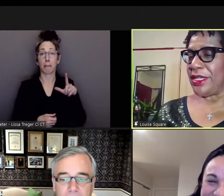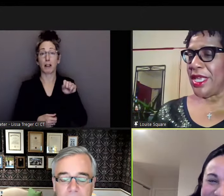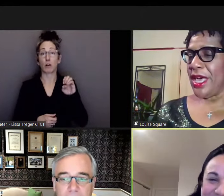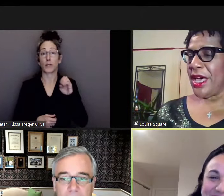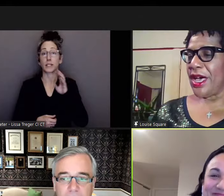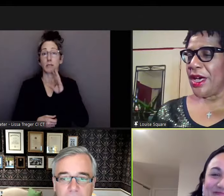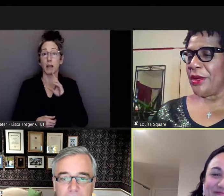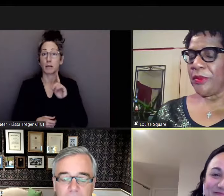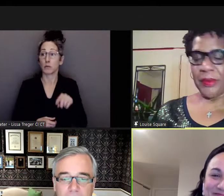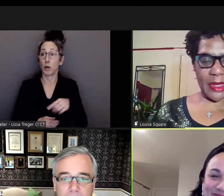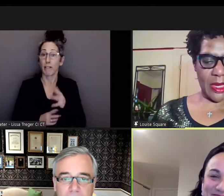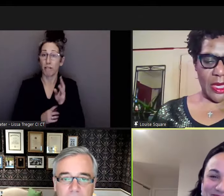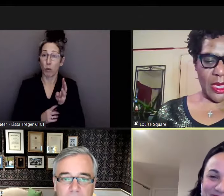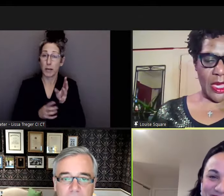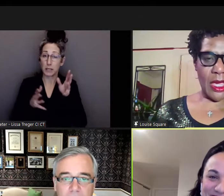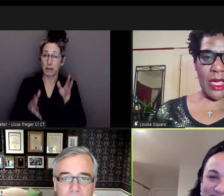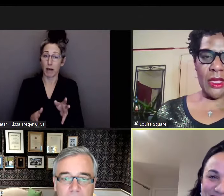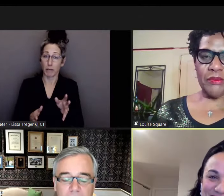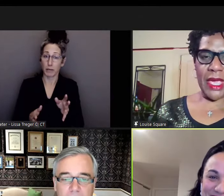fire question.